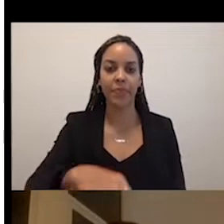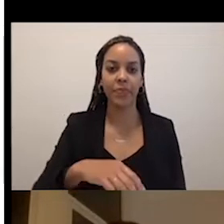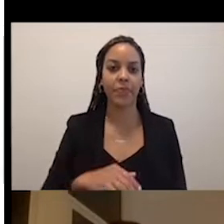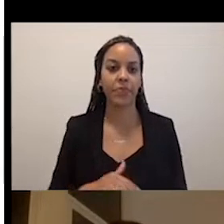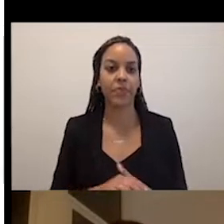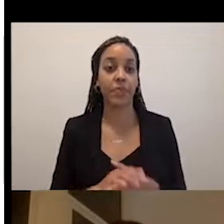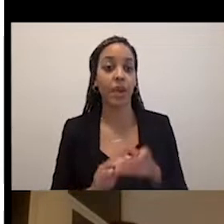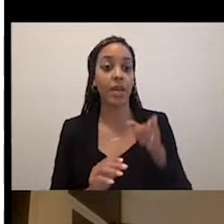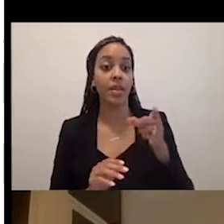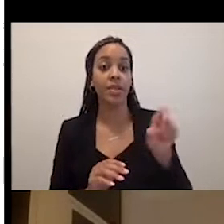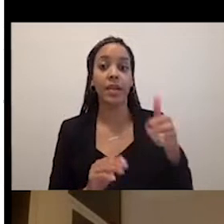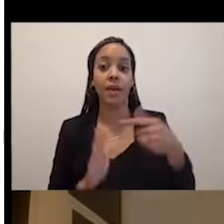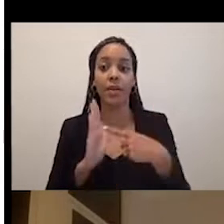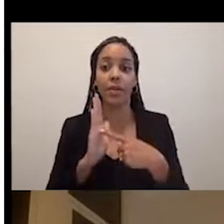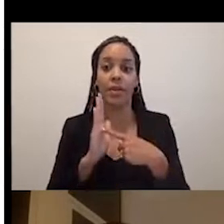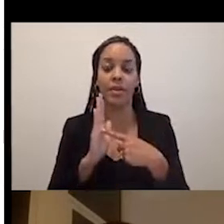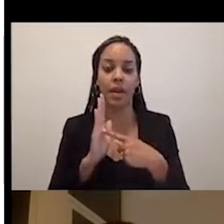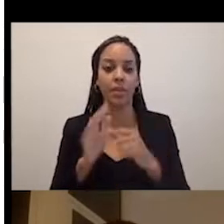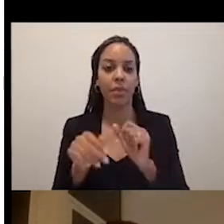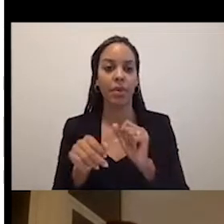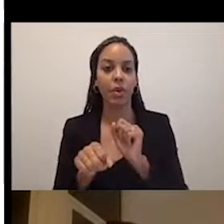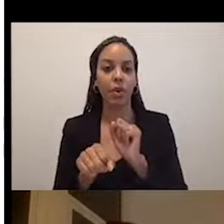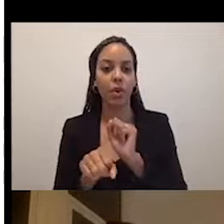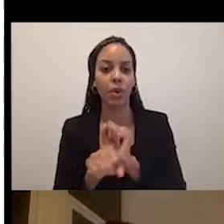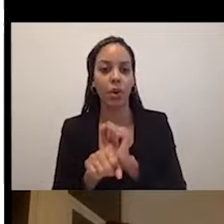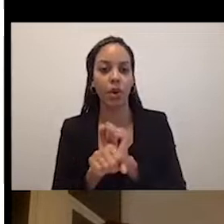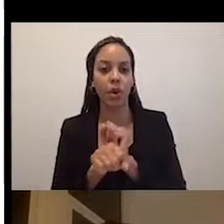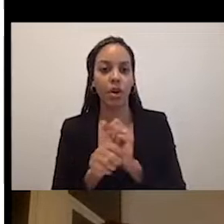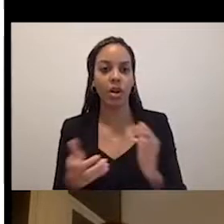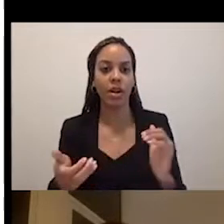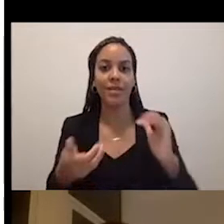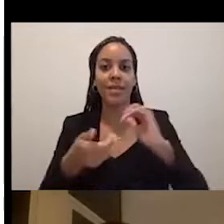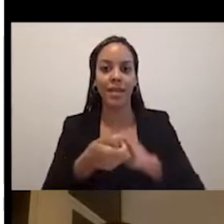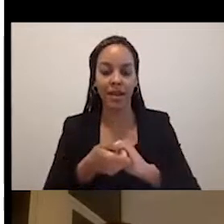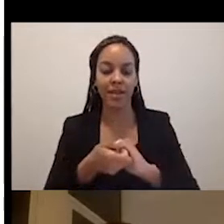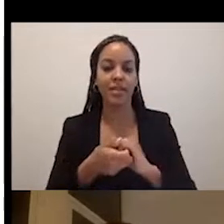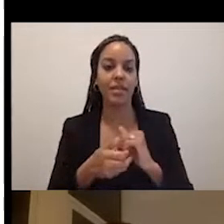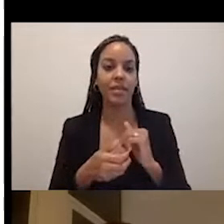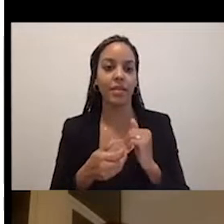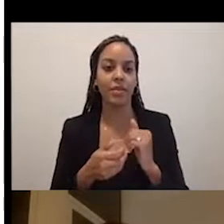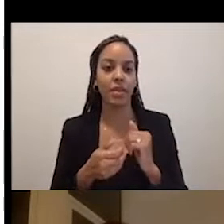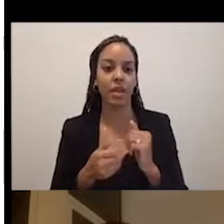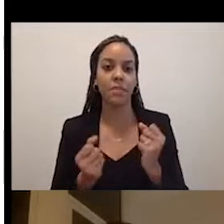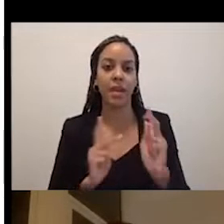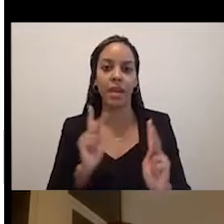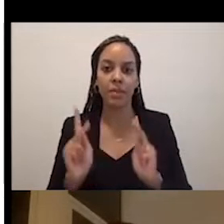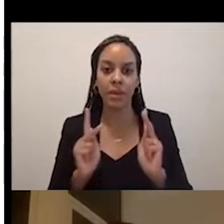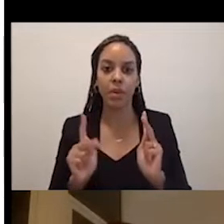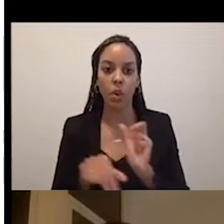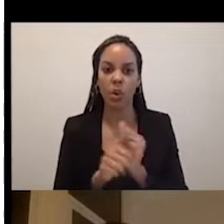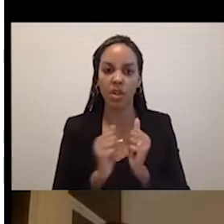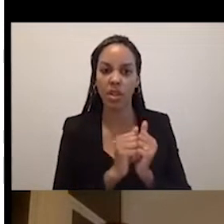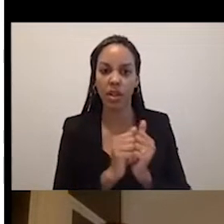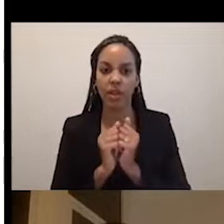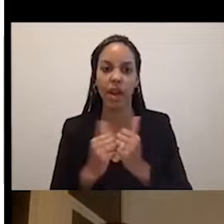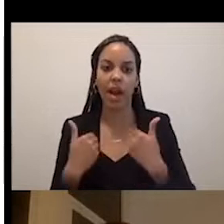this is another example of worker collective who are in residence at the moment, who brought a library with them of publications relating to